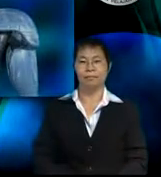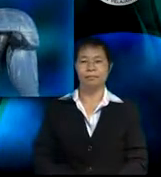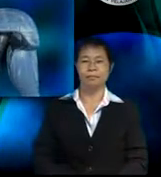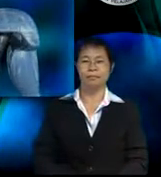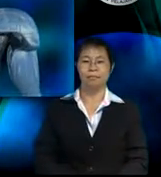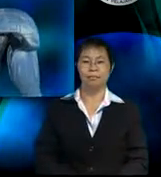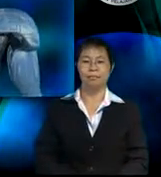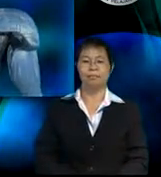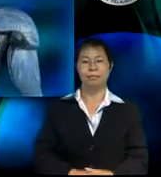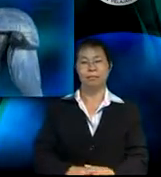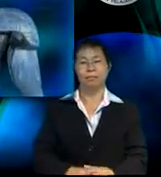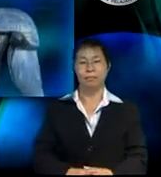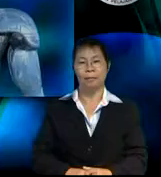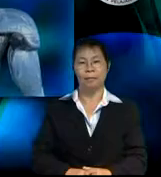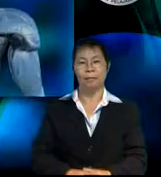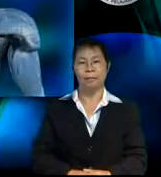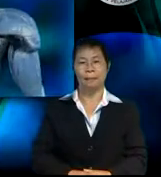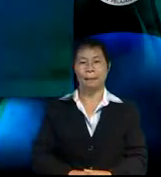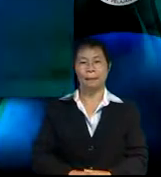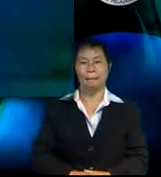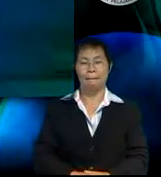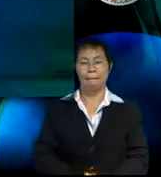negative, and then weight them.